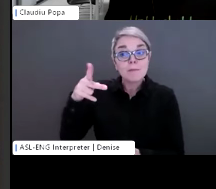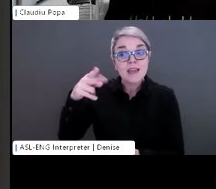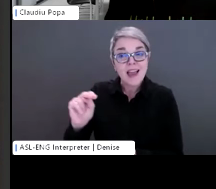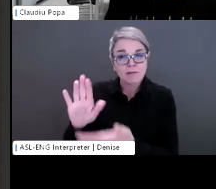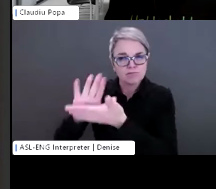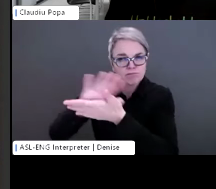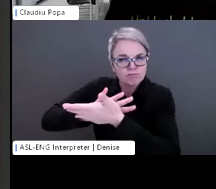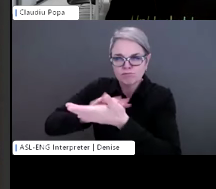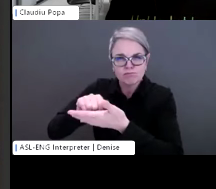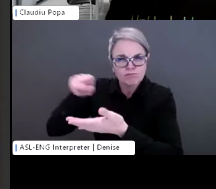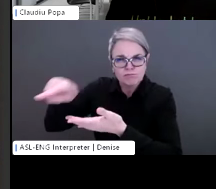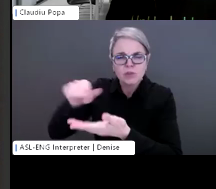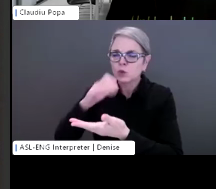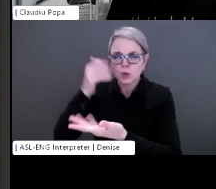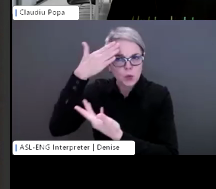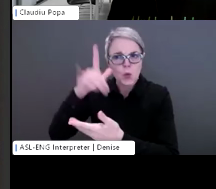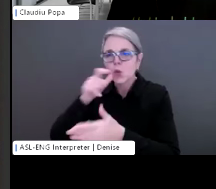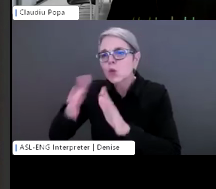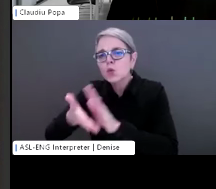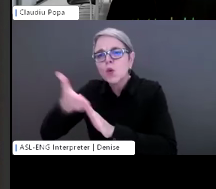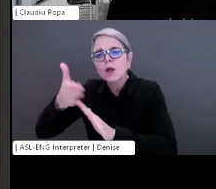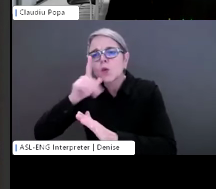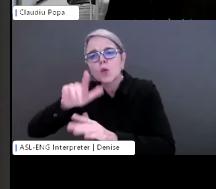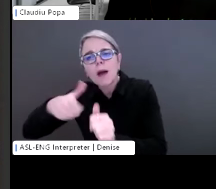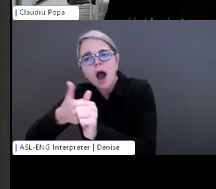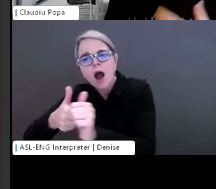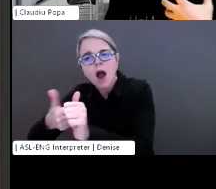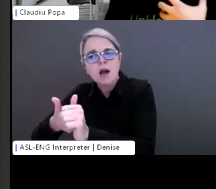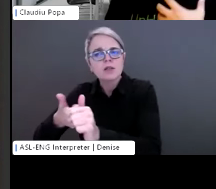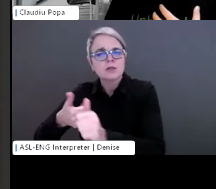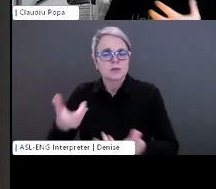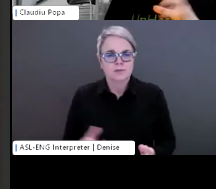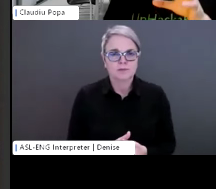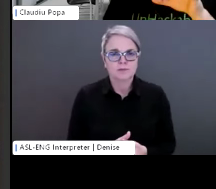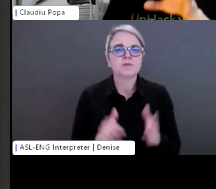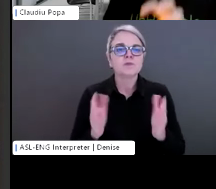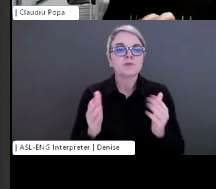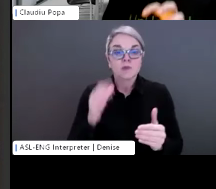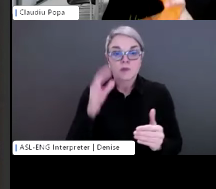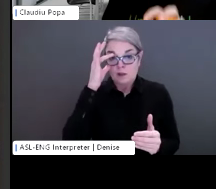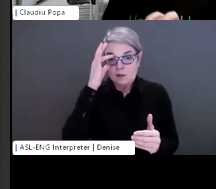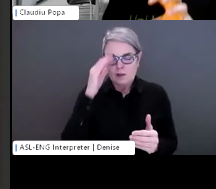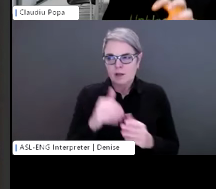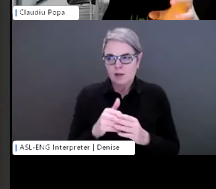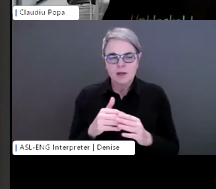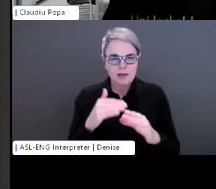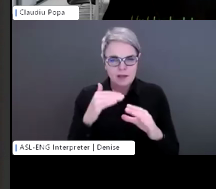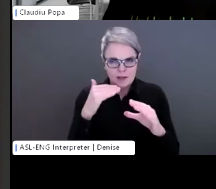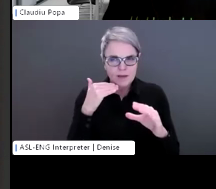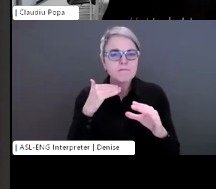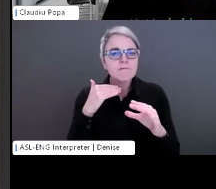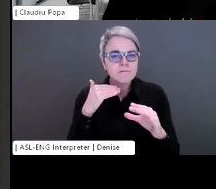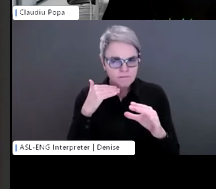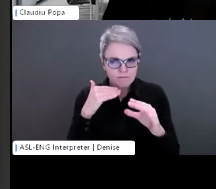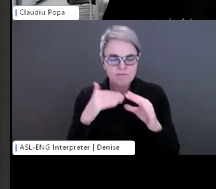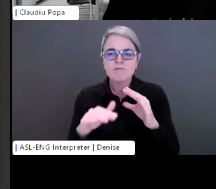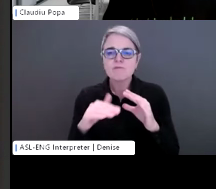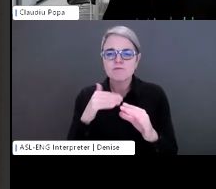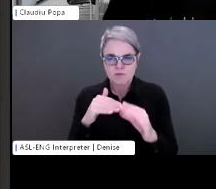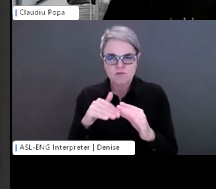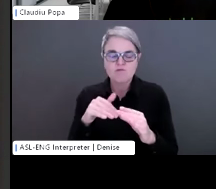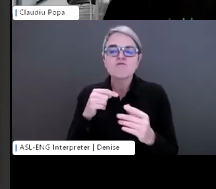Delete accounts or emails before they can be traced. Obviously, as a criminal, criminals will want to delete those